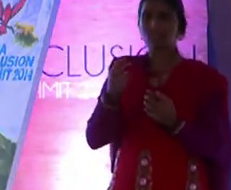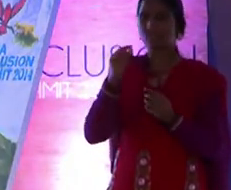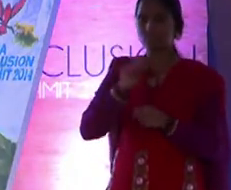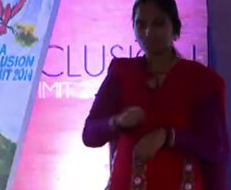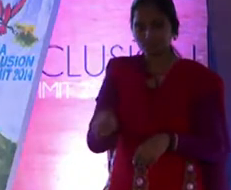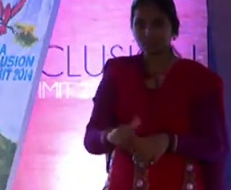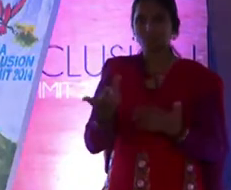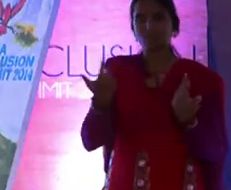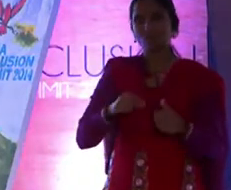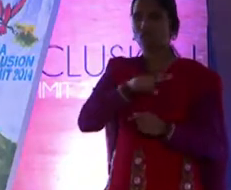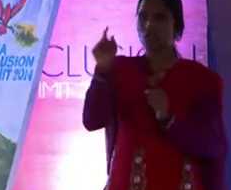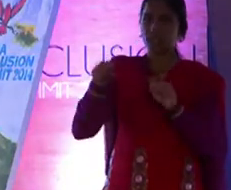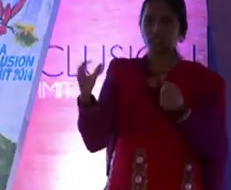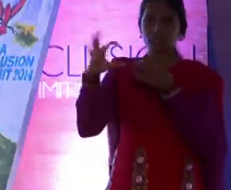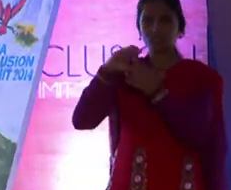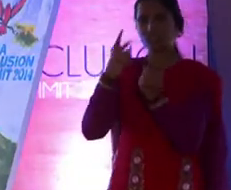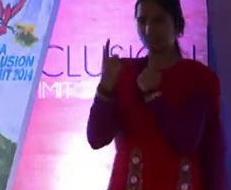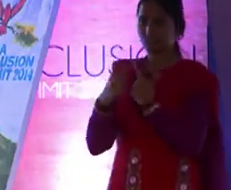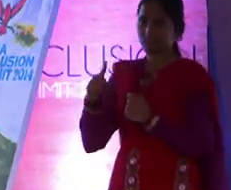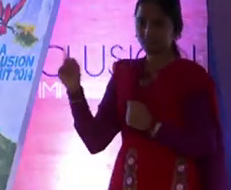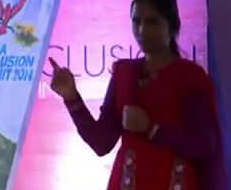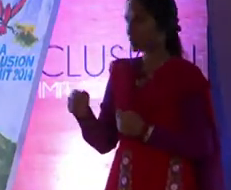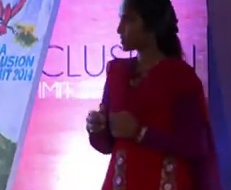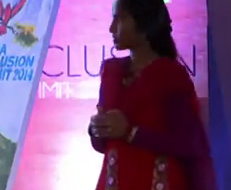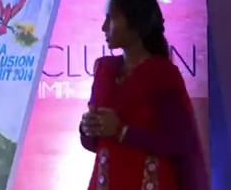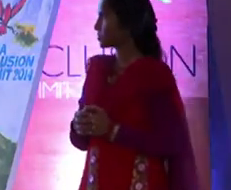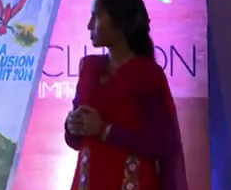can all partner. I would just like to once again